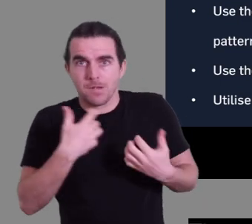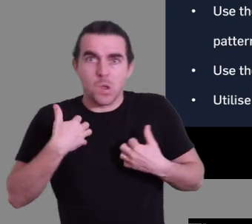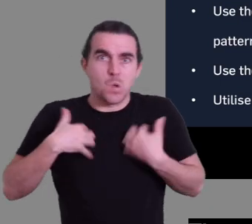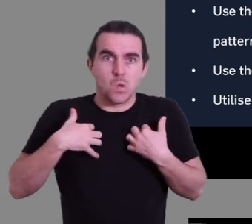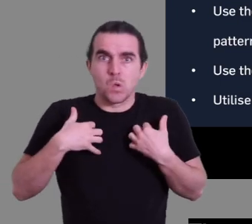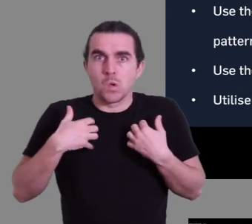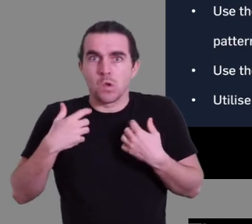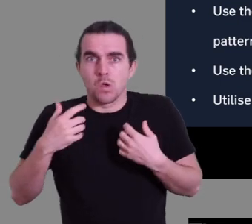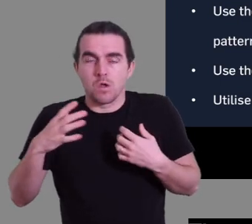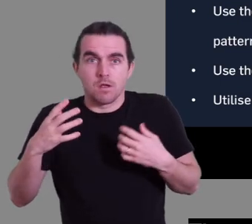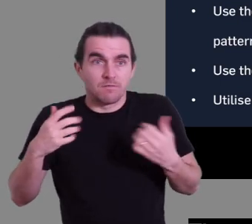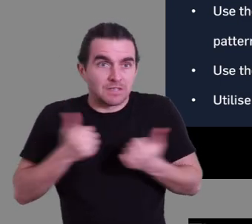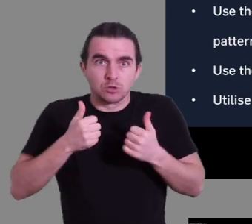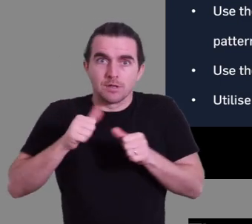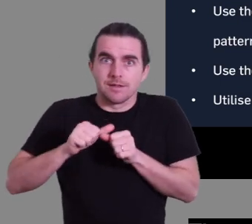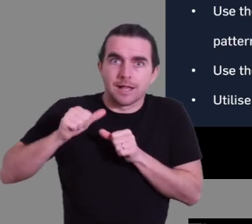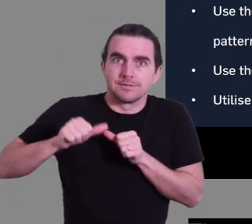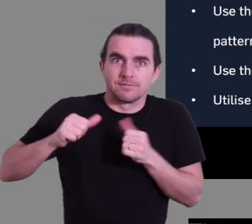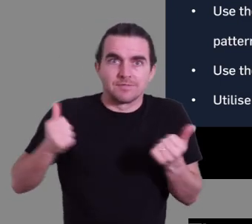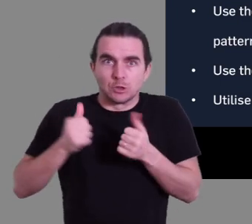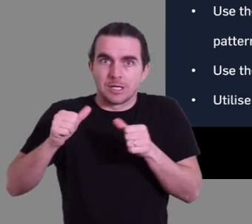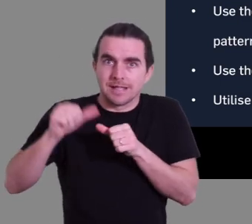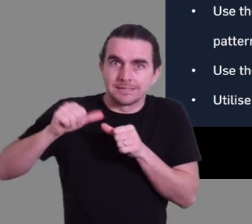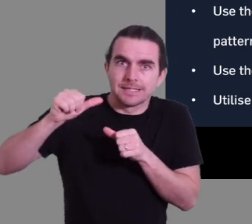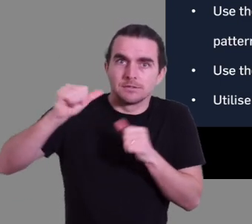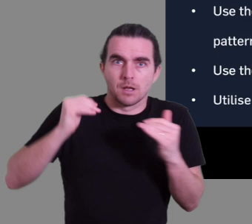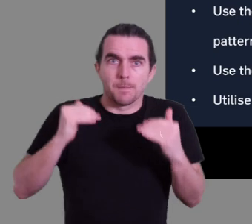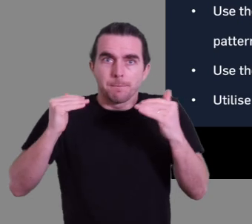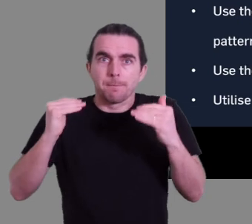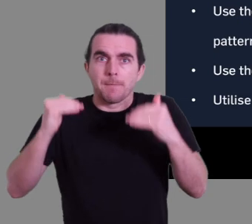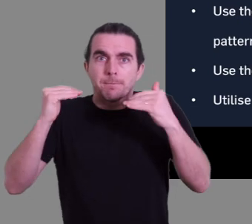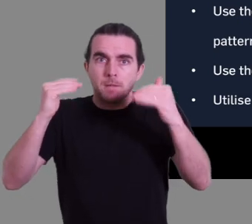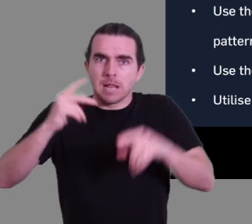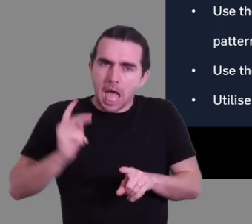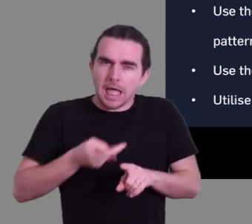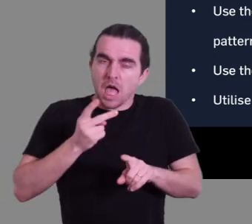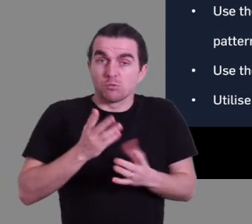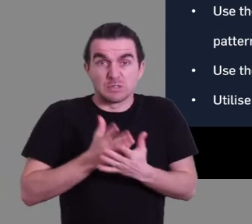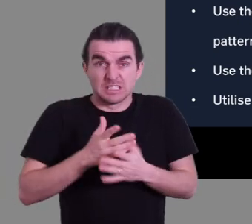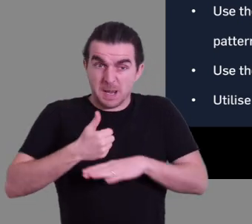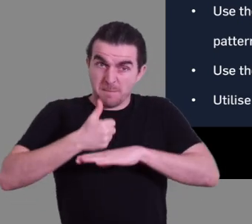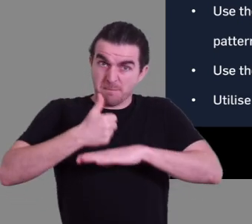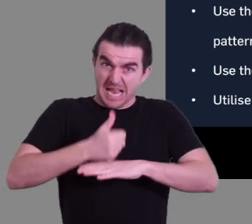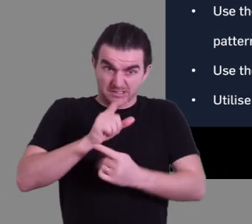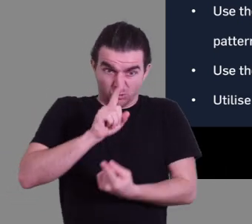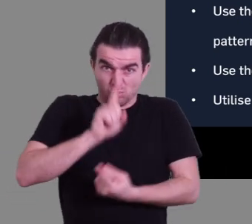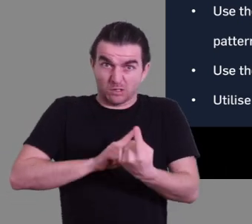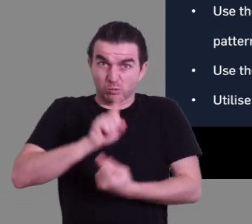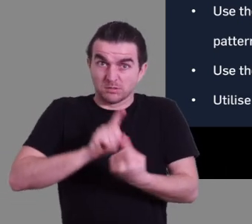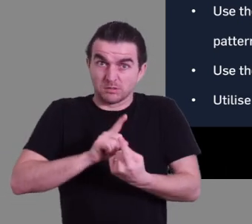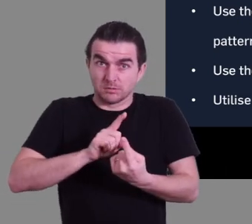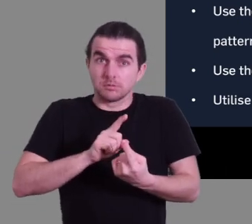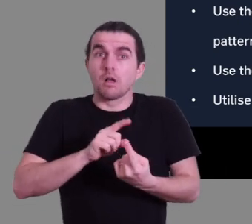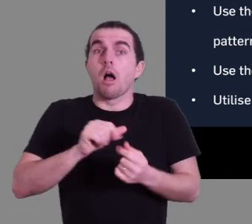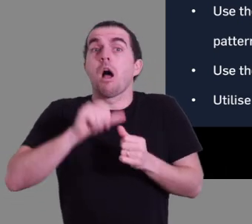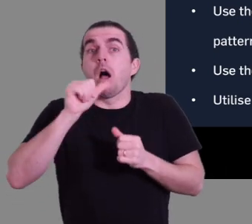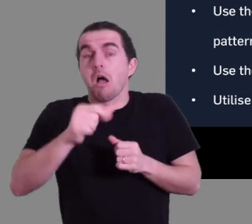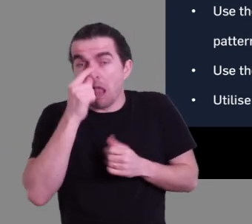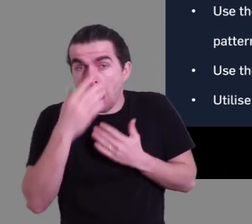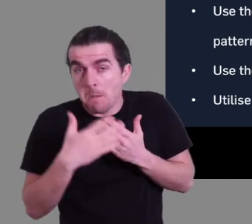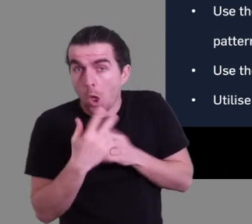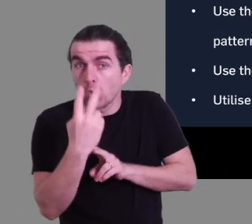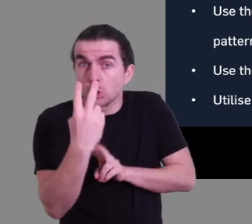bit right. Now we go to the next level. We repeat what we did with just the basic 1v1s. Now we go to a bit